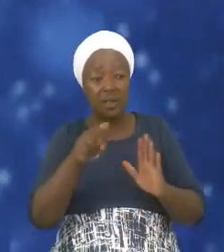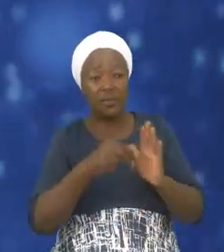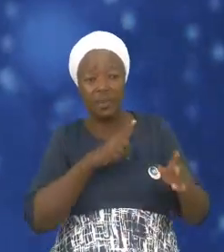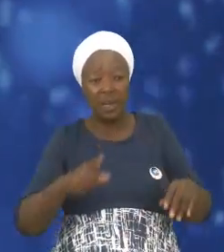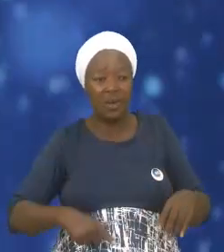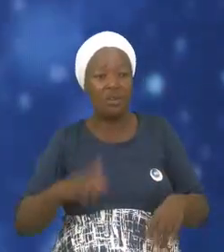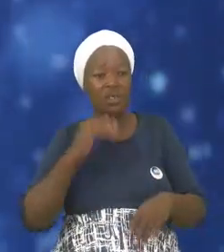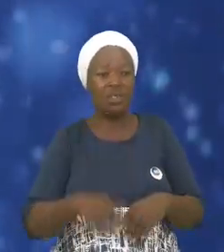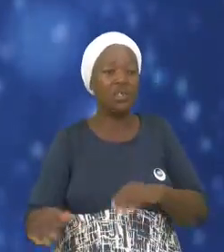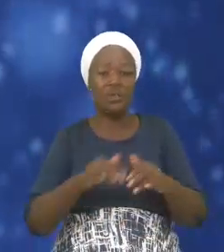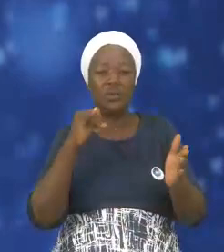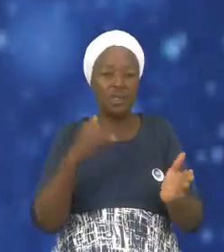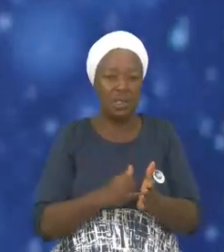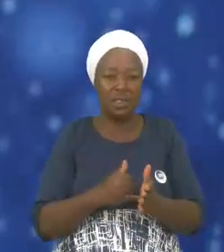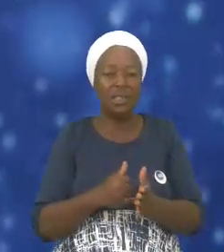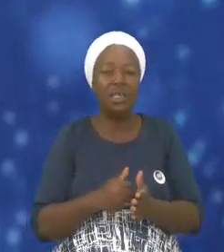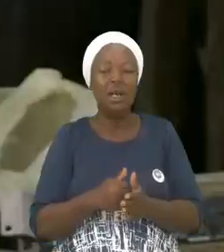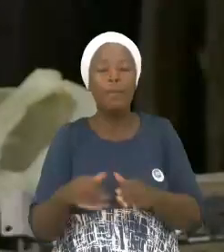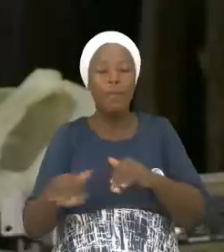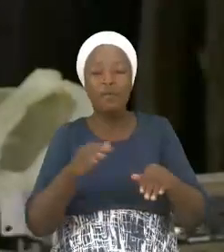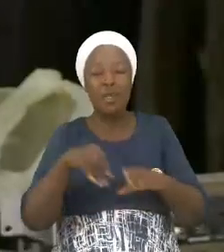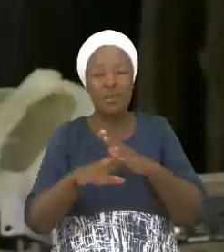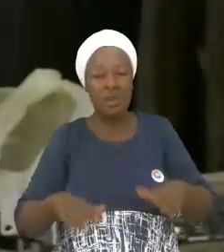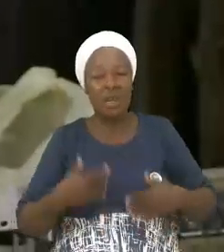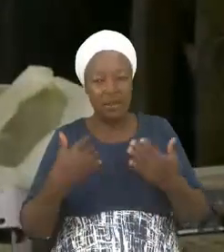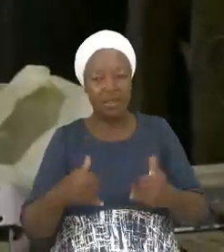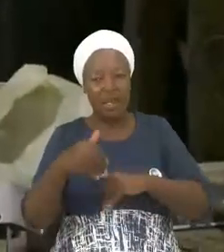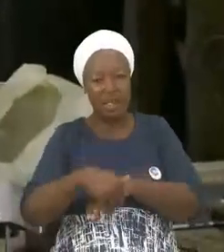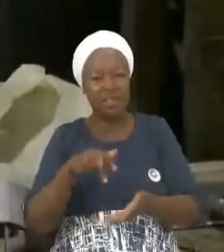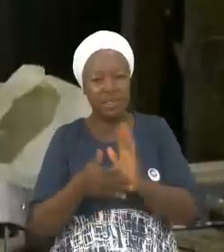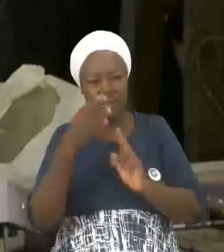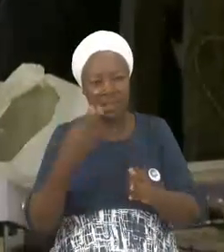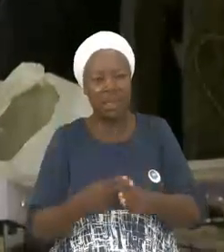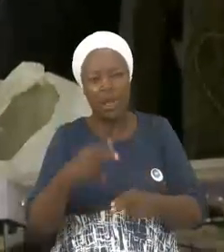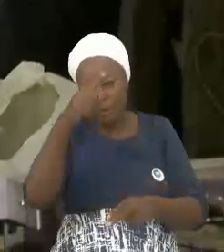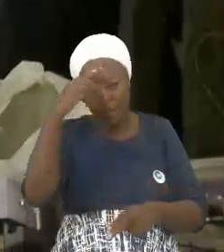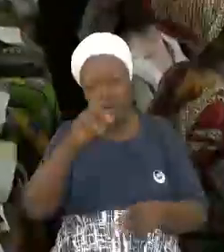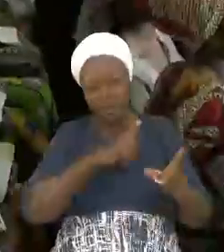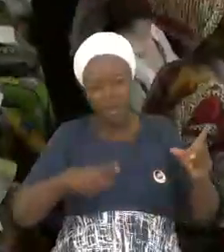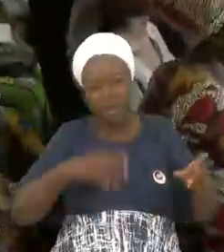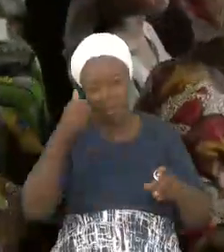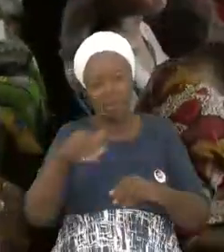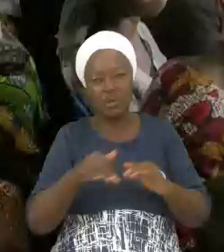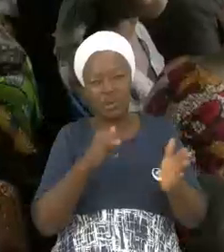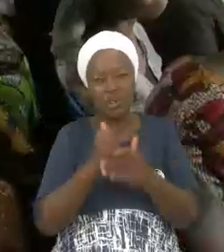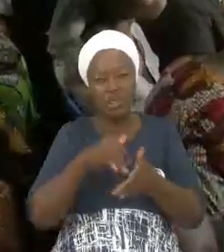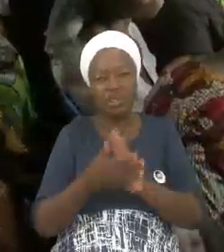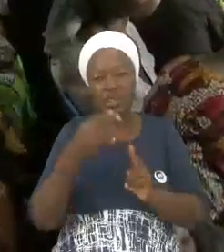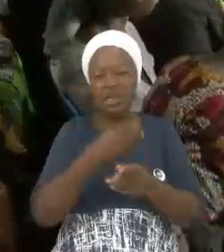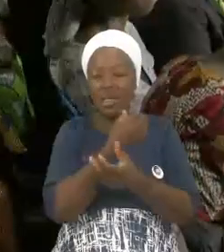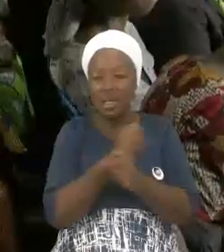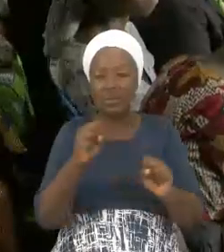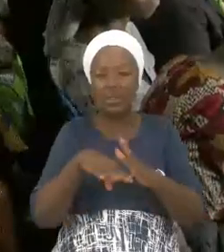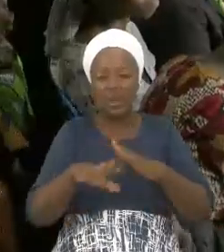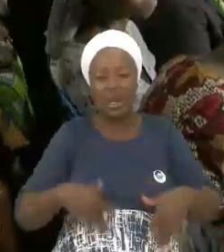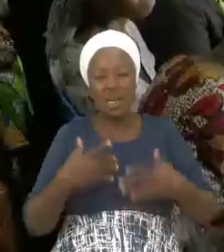shall perform this performance in your life tonight. Salvation in your life tonight. Forgiveness in your life